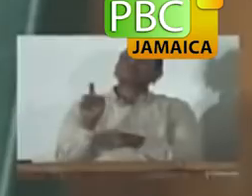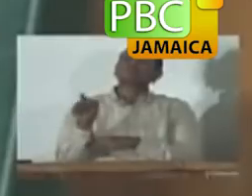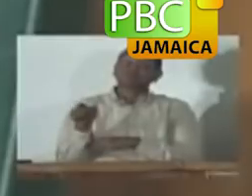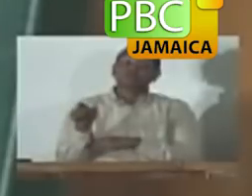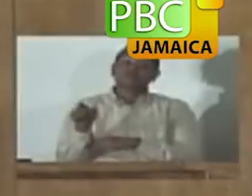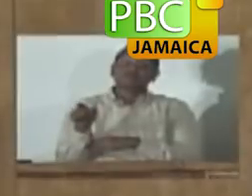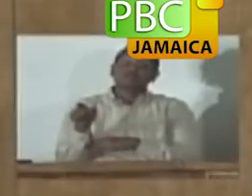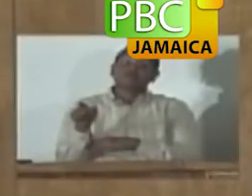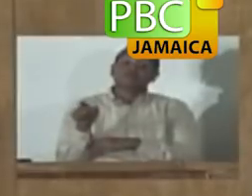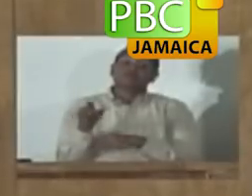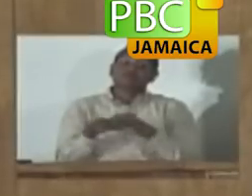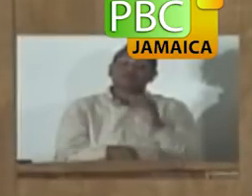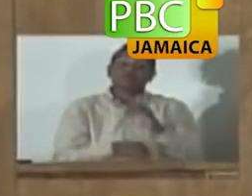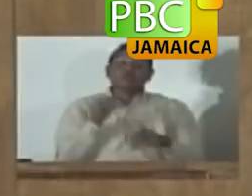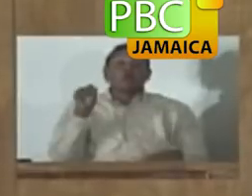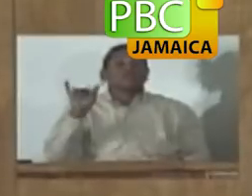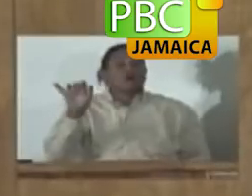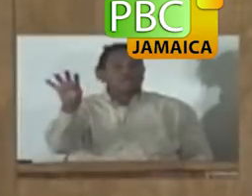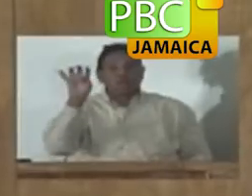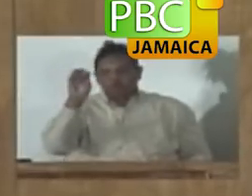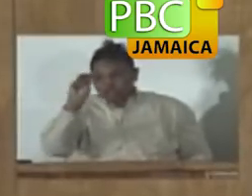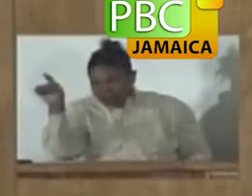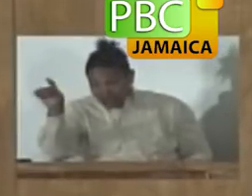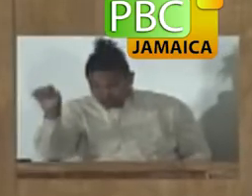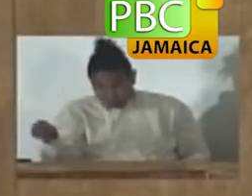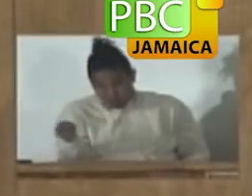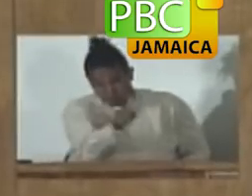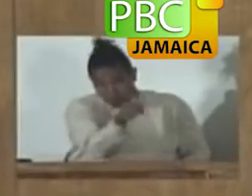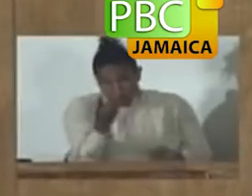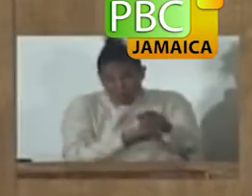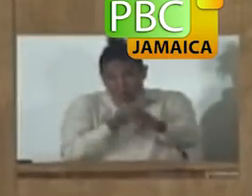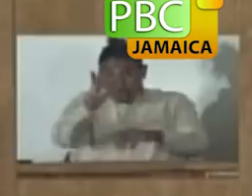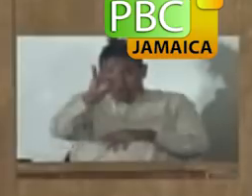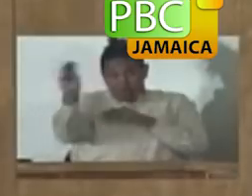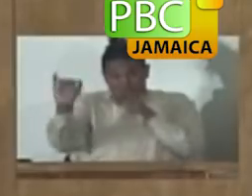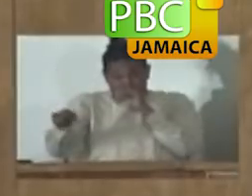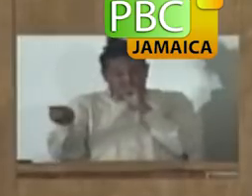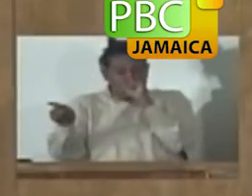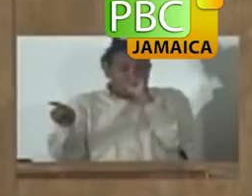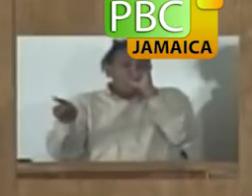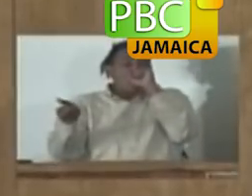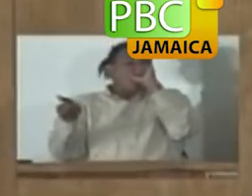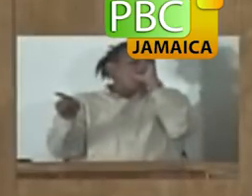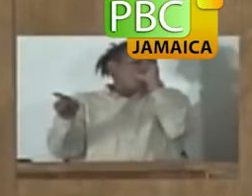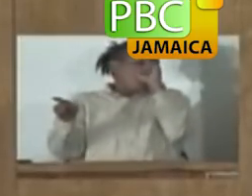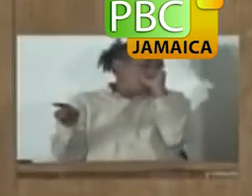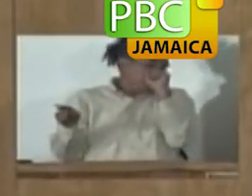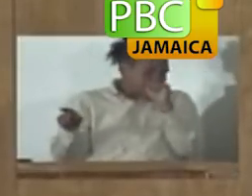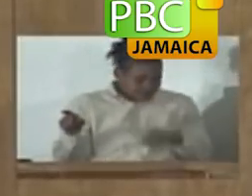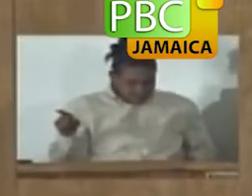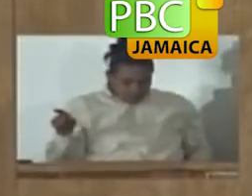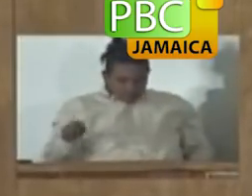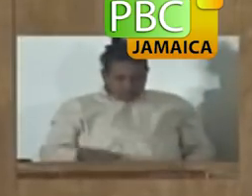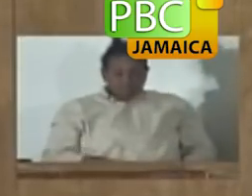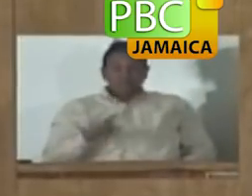came out of any of that Petrocarib money that went to the CMU,